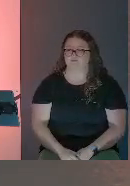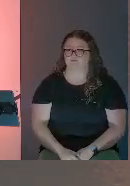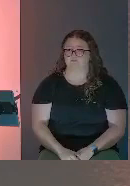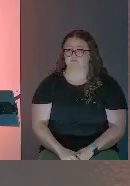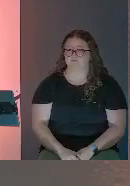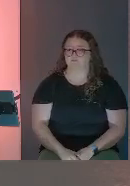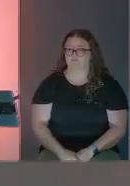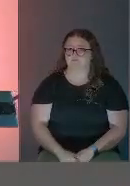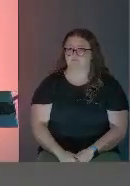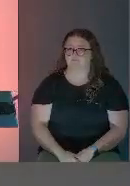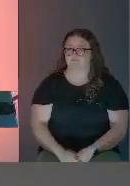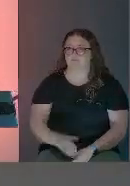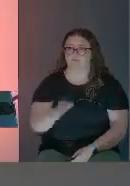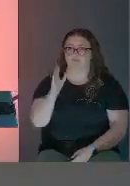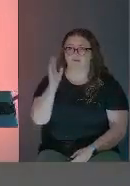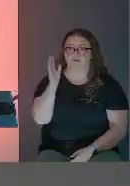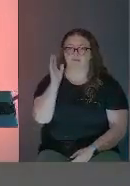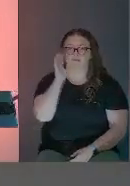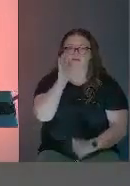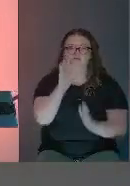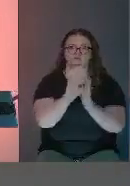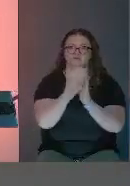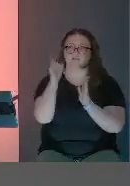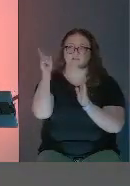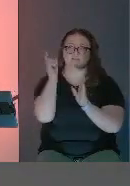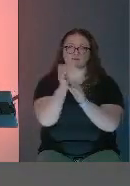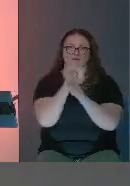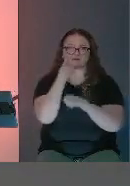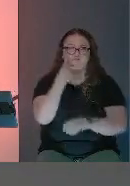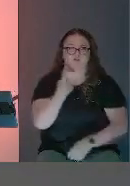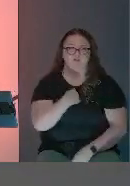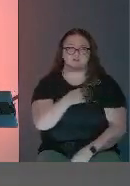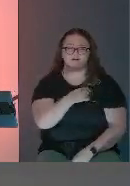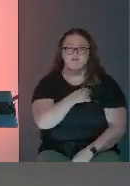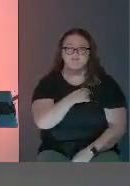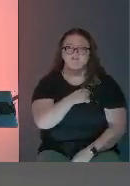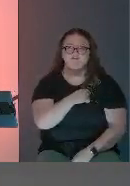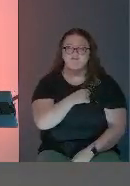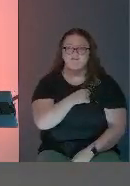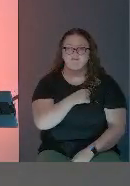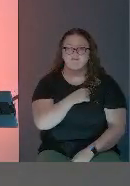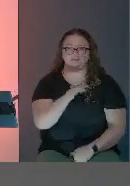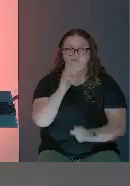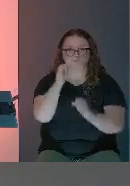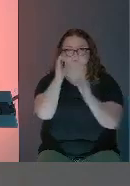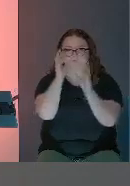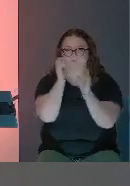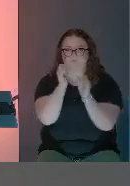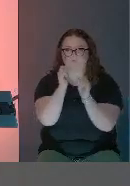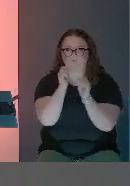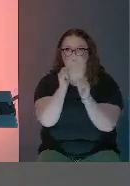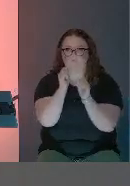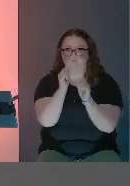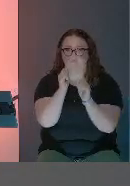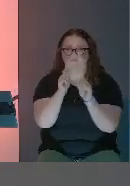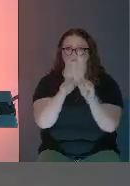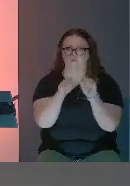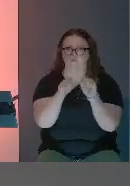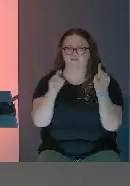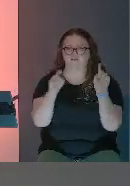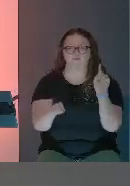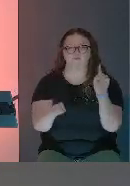the pictures that he paints for you and for me, and why we ought not take this incredible thing called marriage for